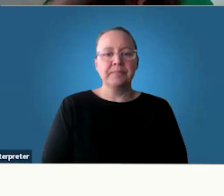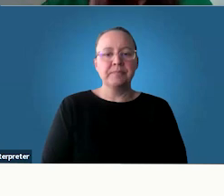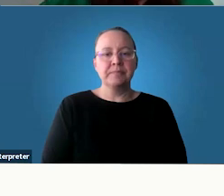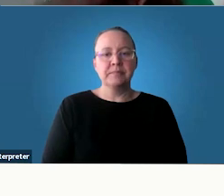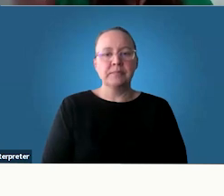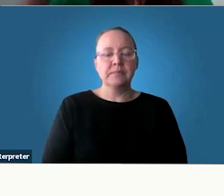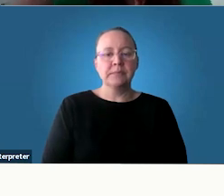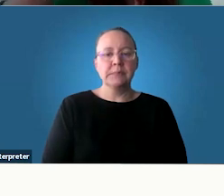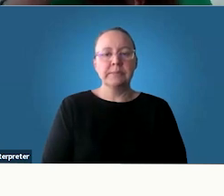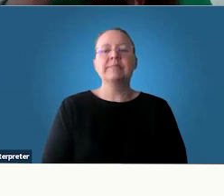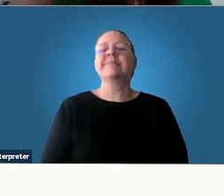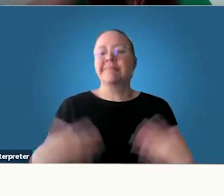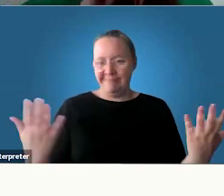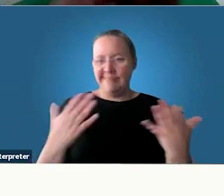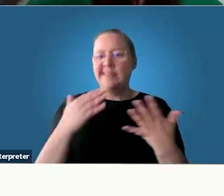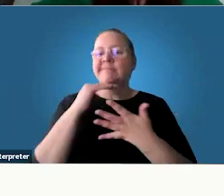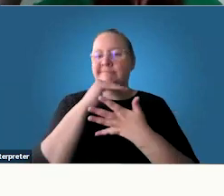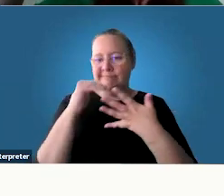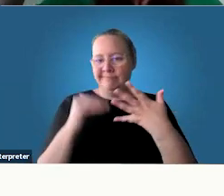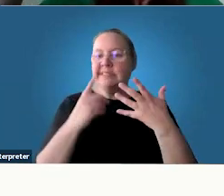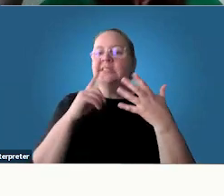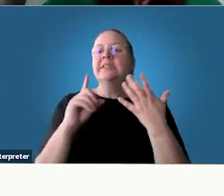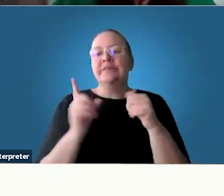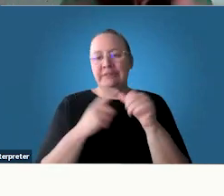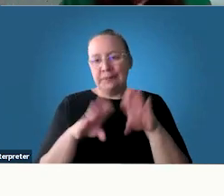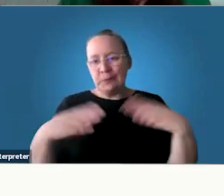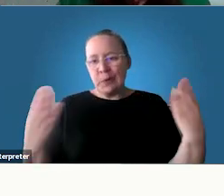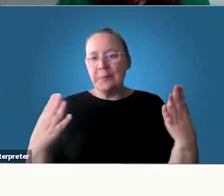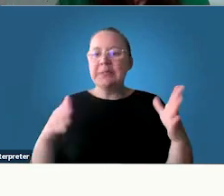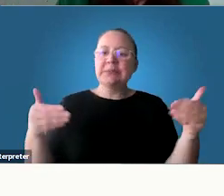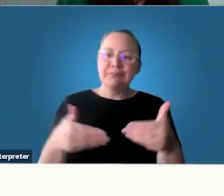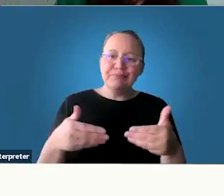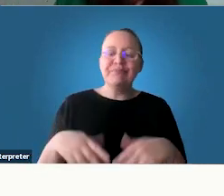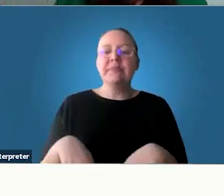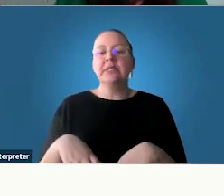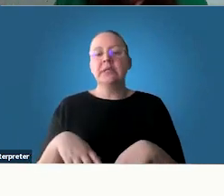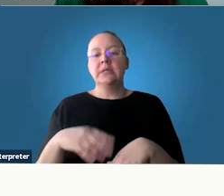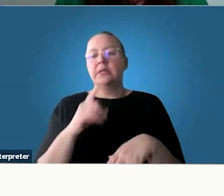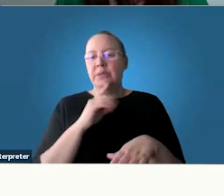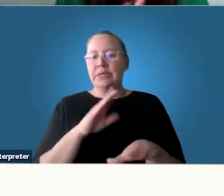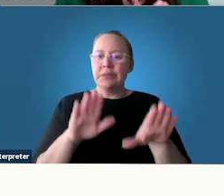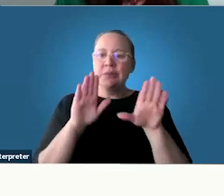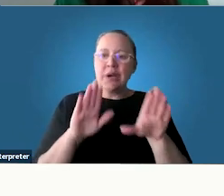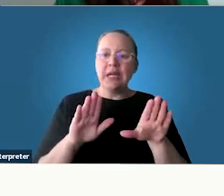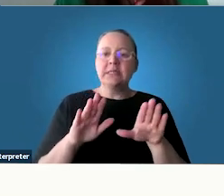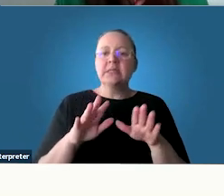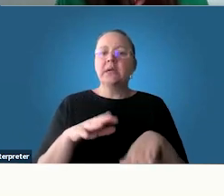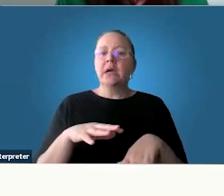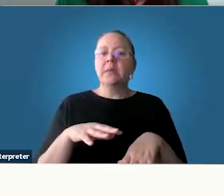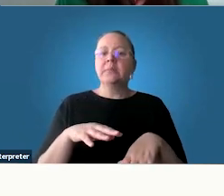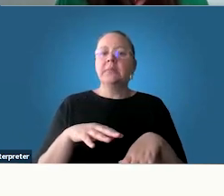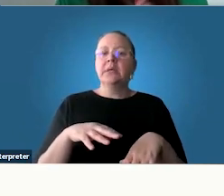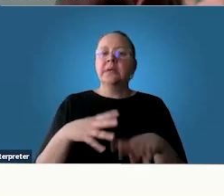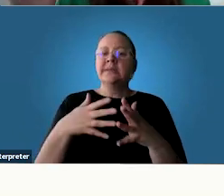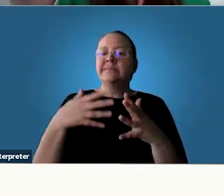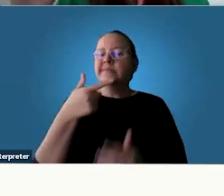So first, of course, we'll do our welcoming and introductions. Trevor will lead us through a really great grounding. And then